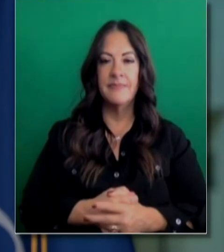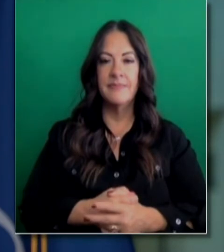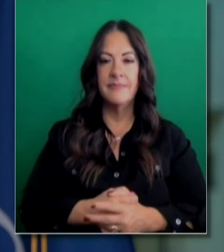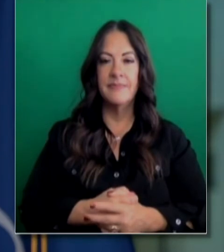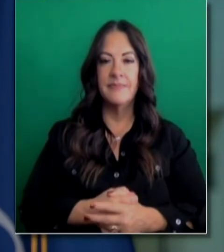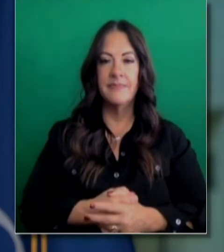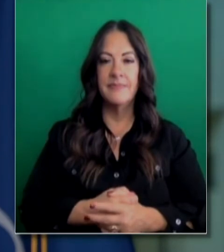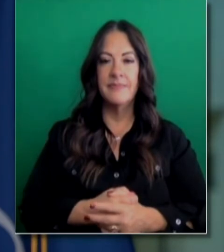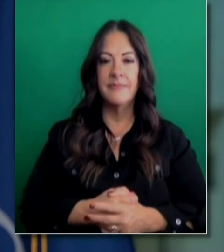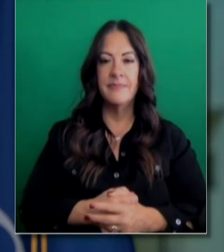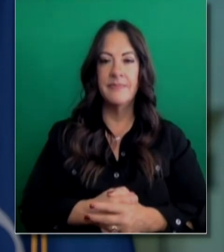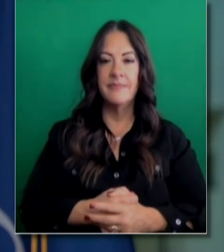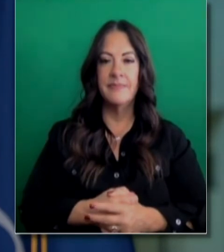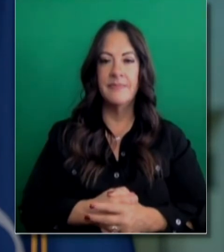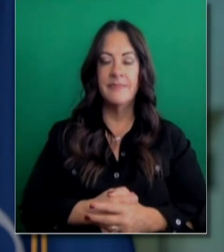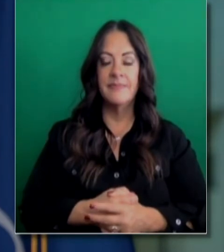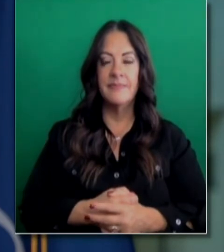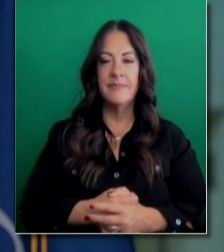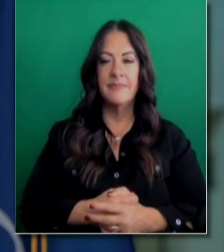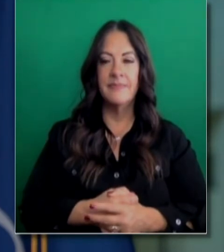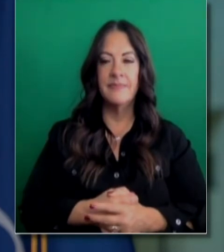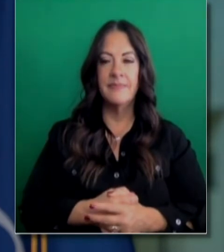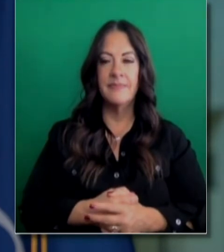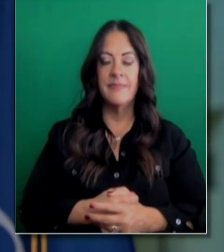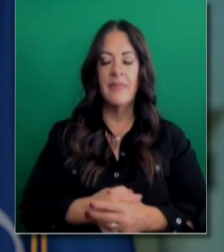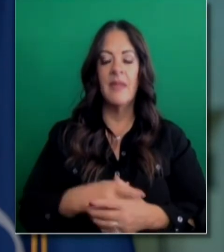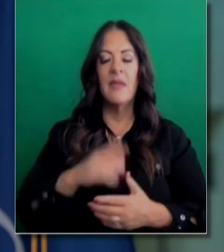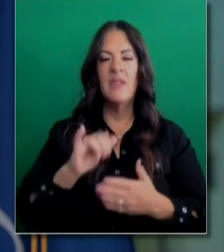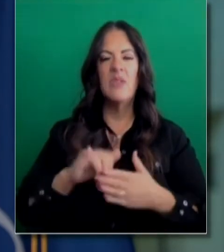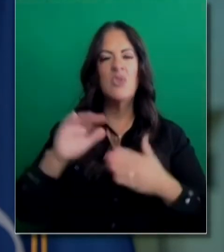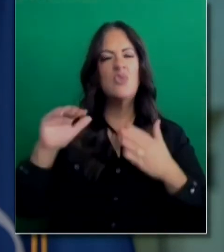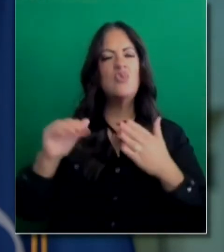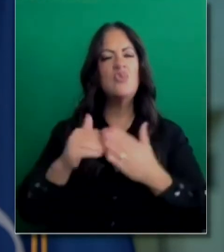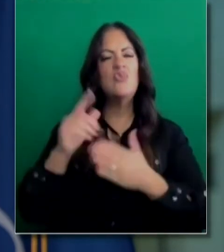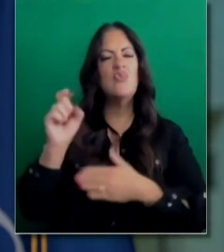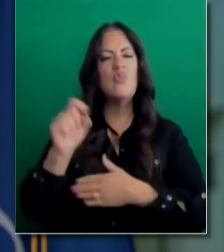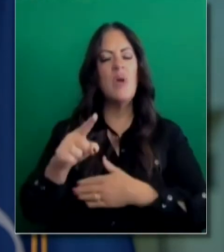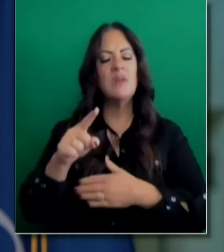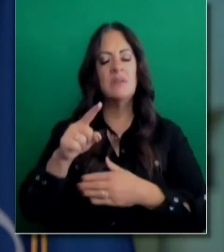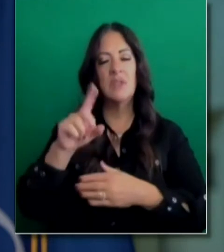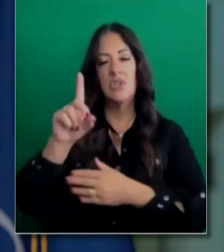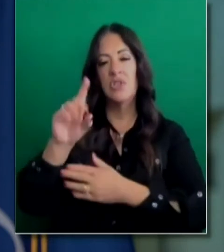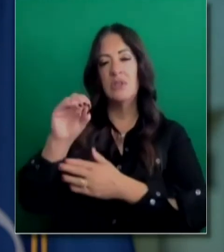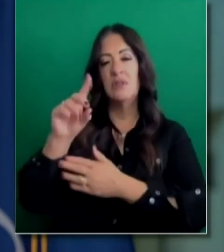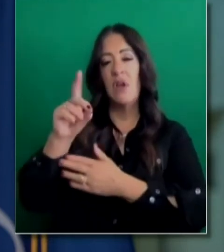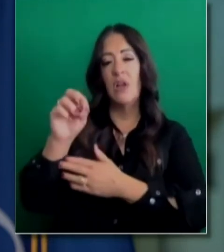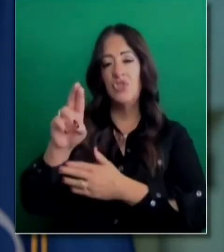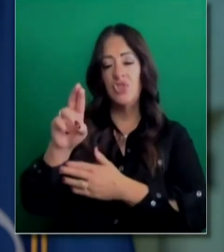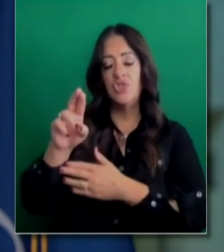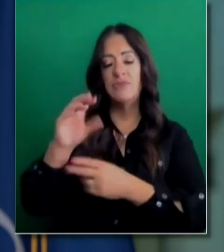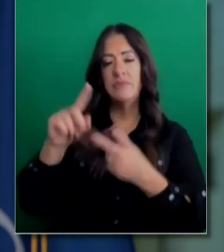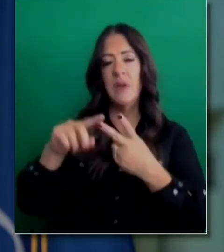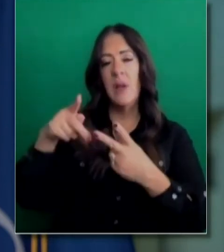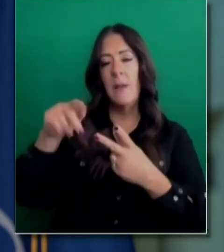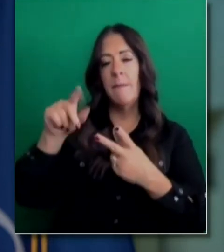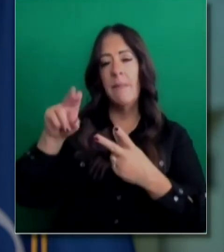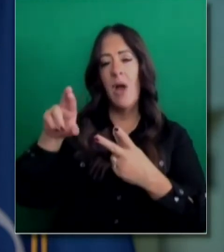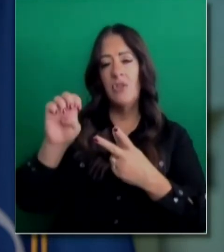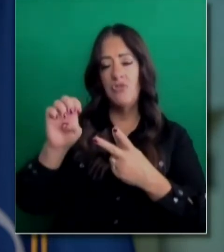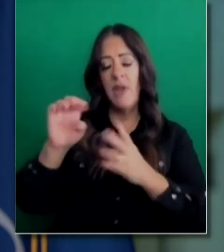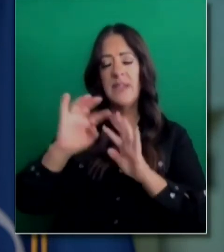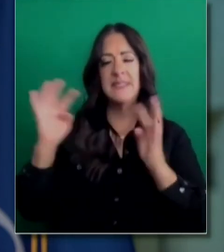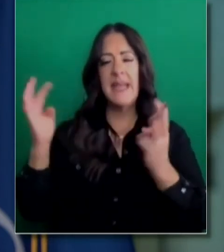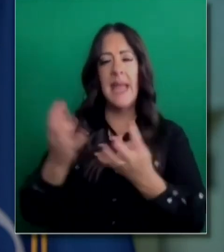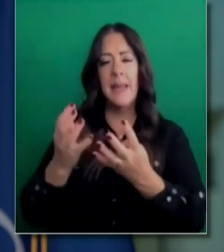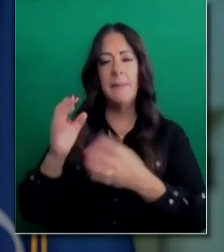Governor, with the added capacity of these new large venues like Dodger Stadium and Padres, would you like to move into 1B and some